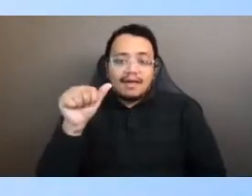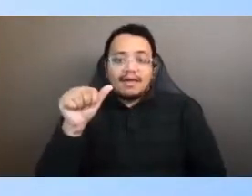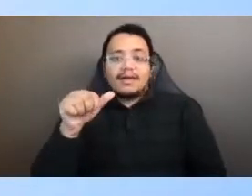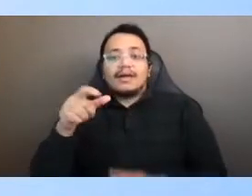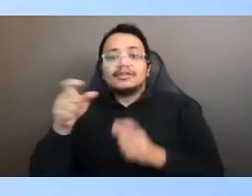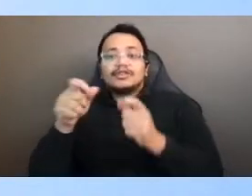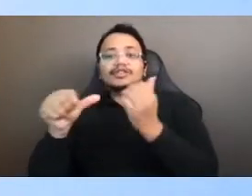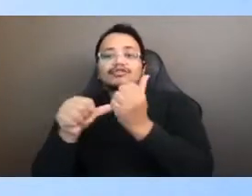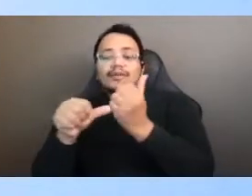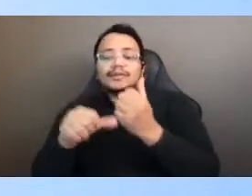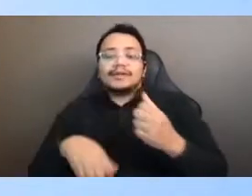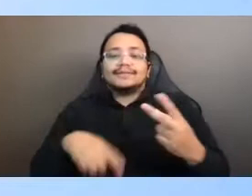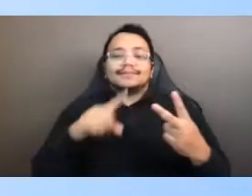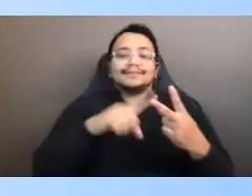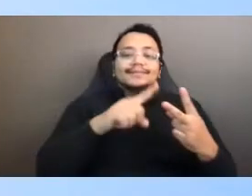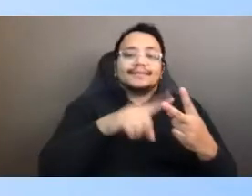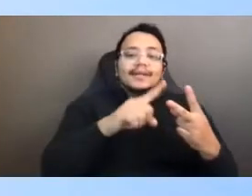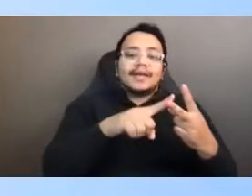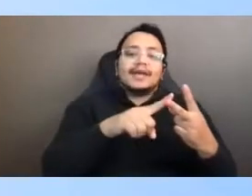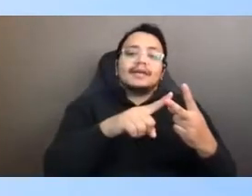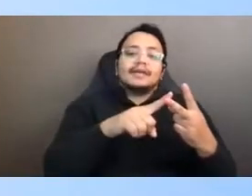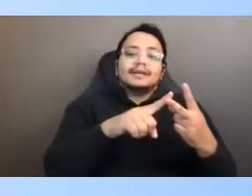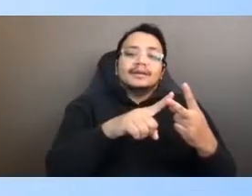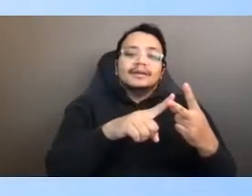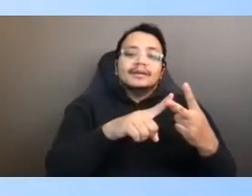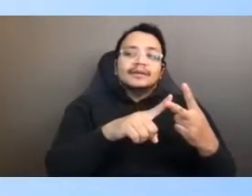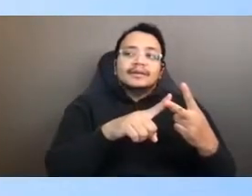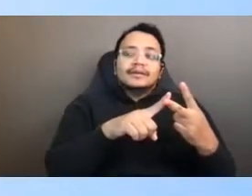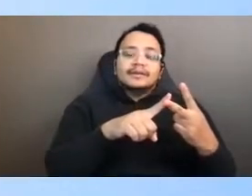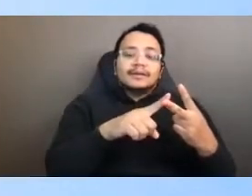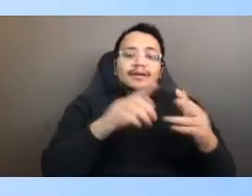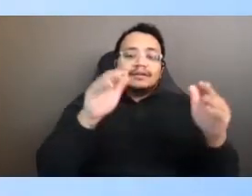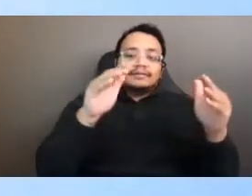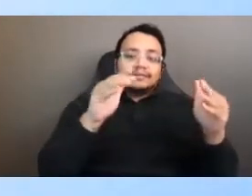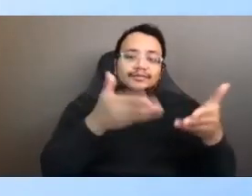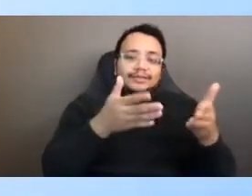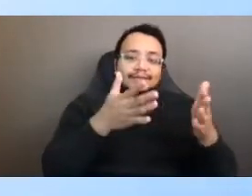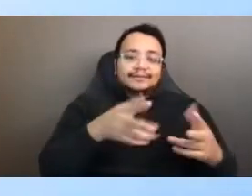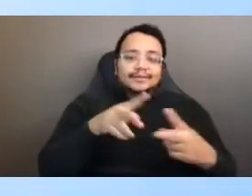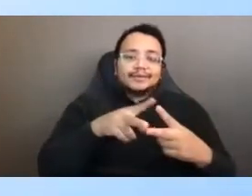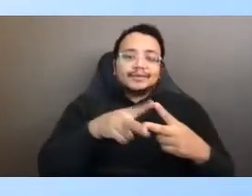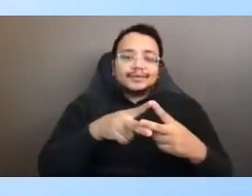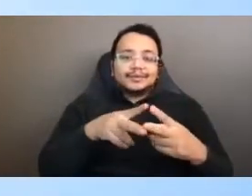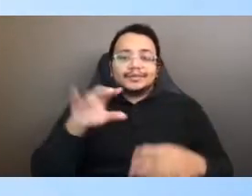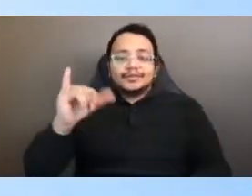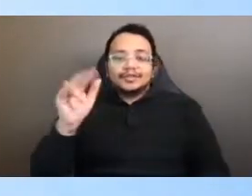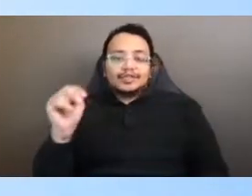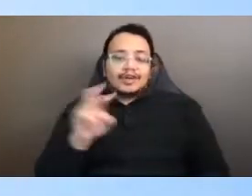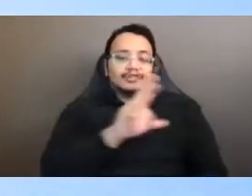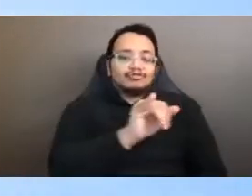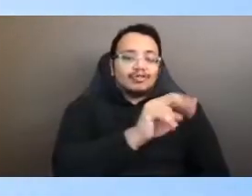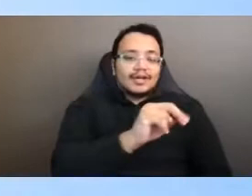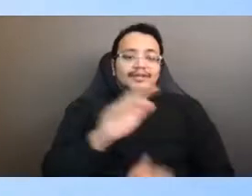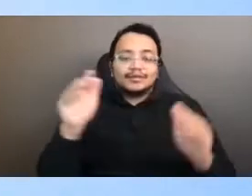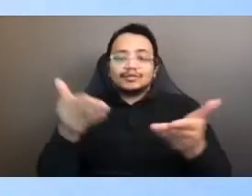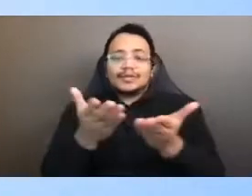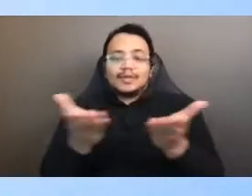at the Vera Institute of Justice, to properly greet you all and welcome you into this space. John and Ryan, you have the mic now.